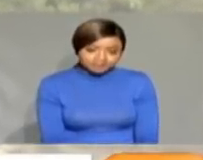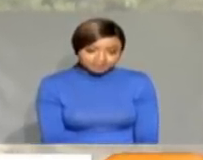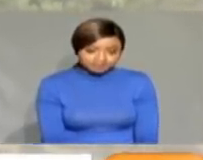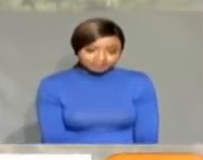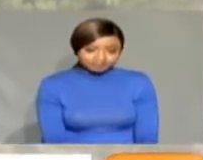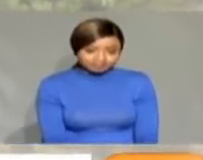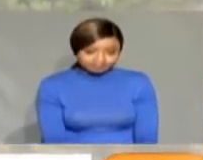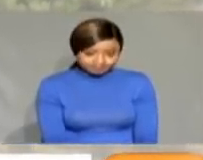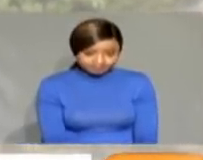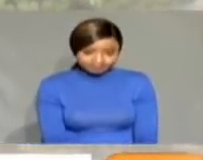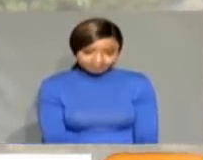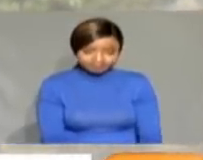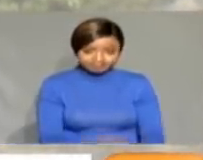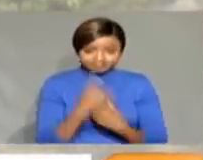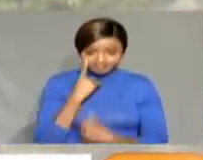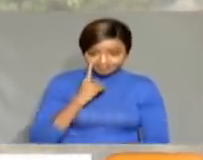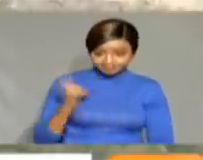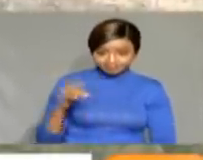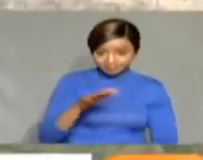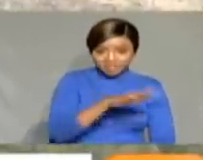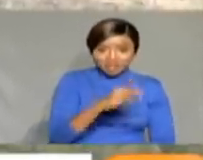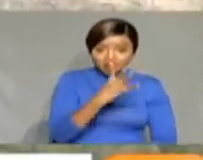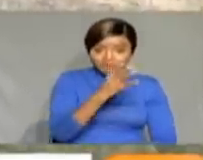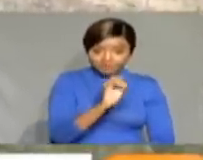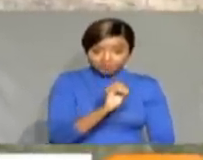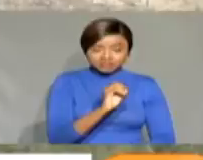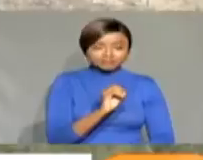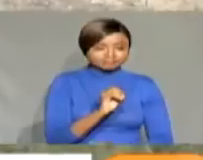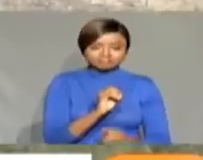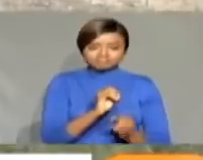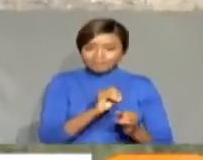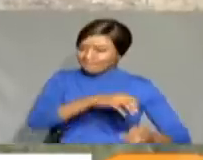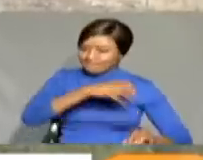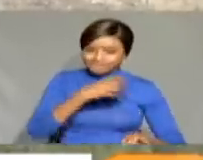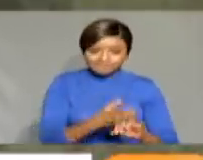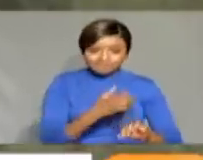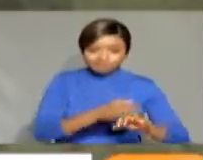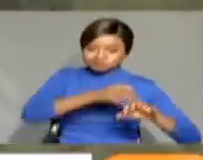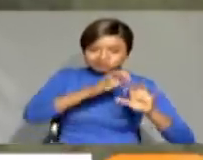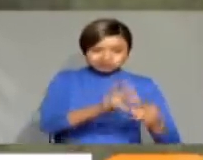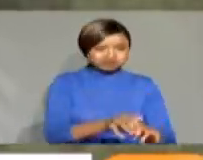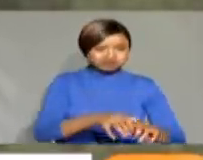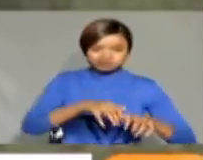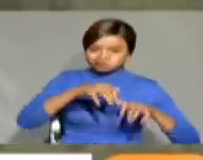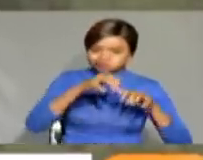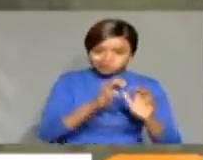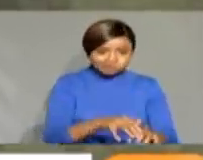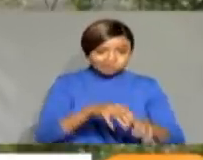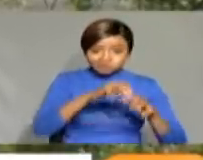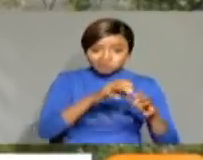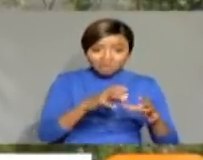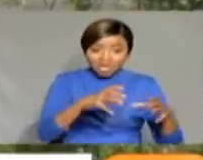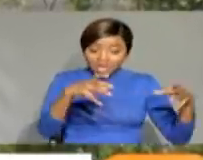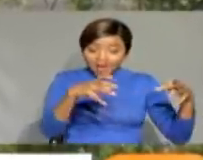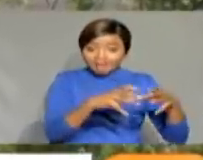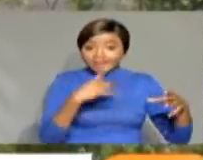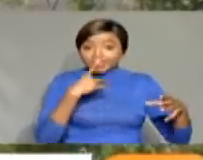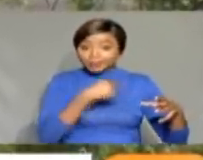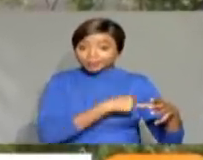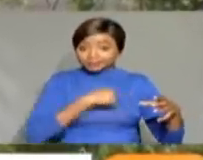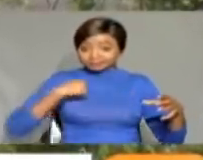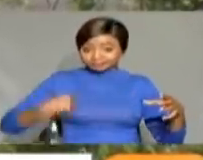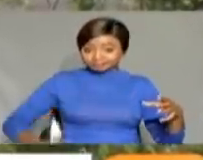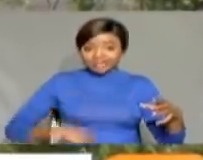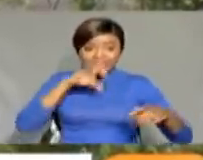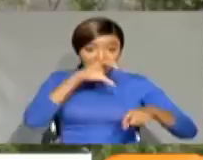Sitting on a vast 40-acre piece of veterinary land is a busy quarry run by the China Road and Bridges Corporation. The Chinese contractor got this